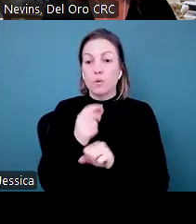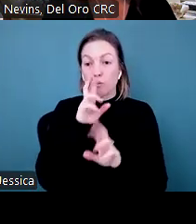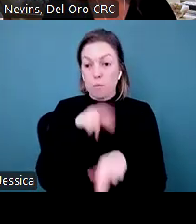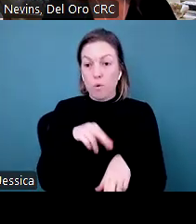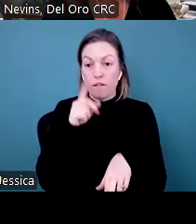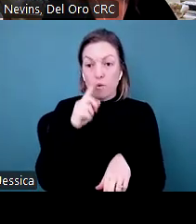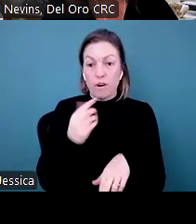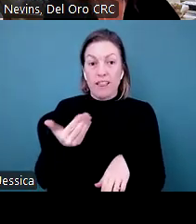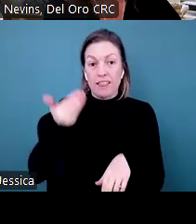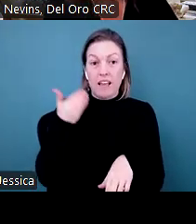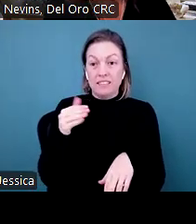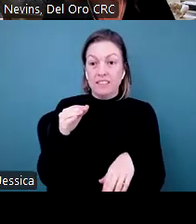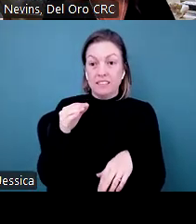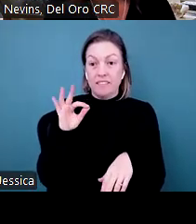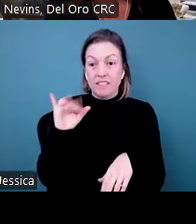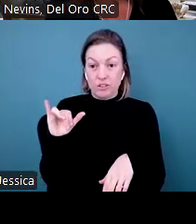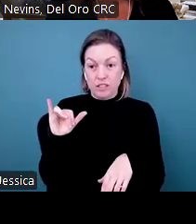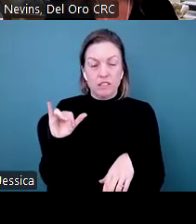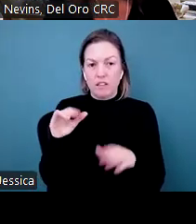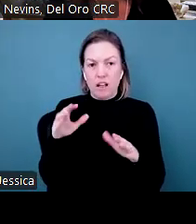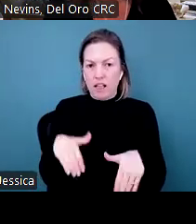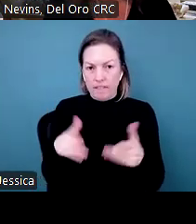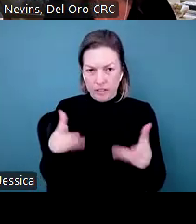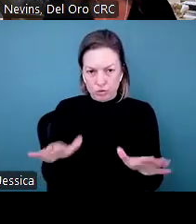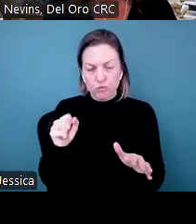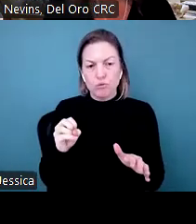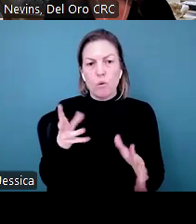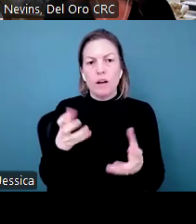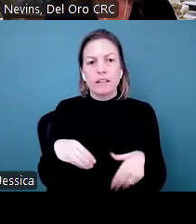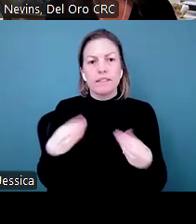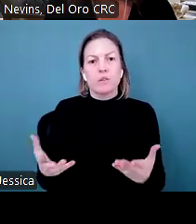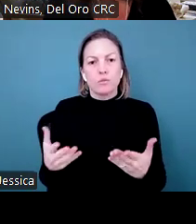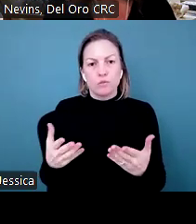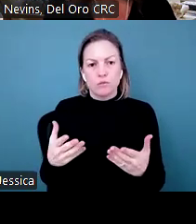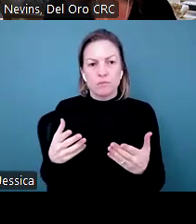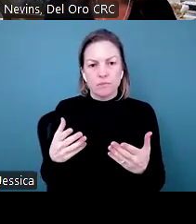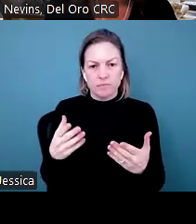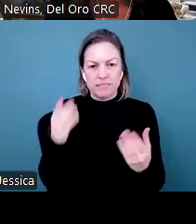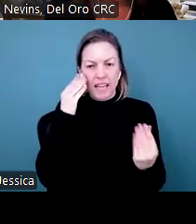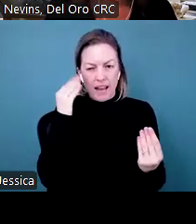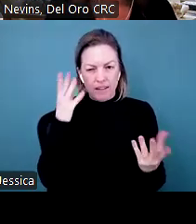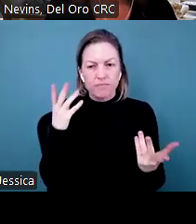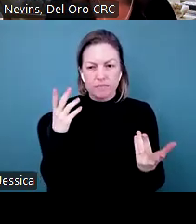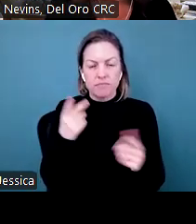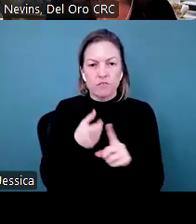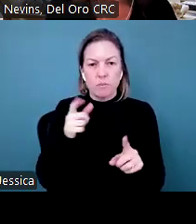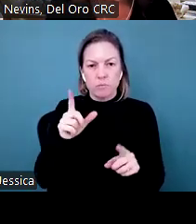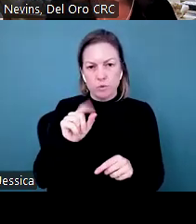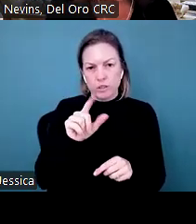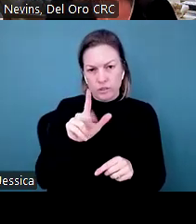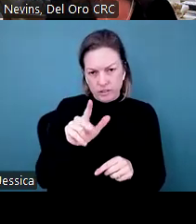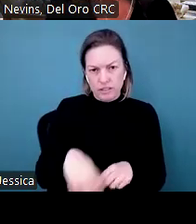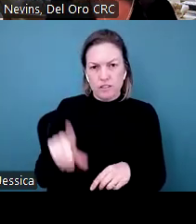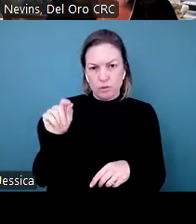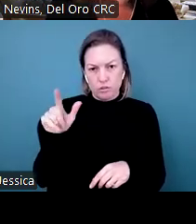fiscal year is not yet tied up, so I wanted to give you some of our data from 23-24 fiscal